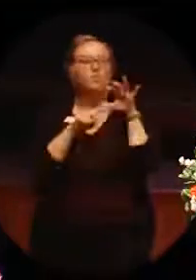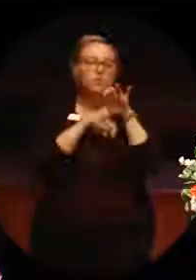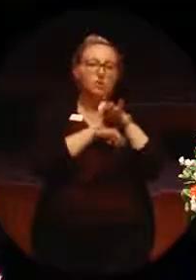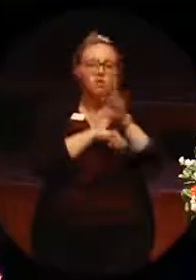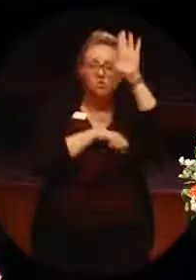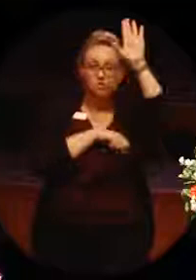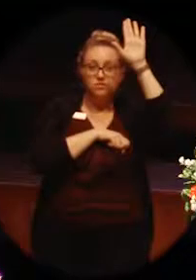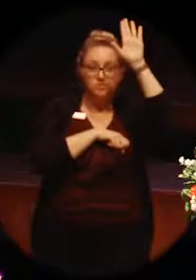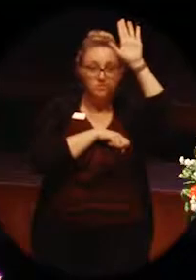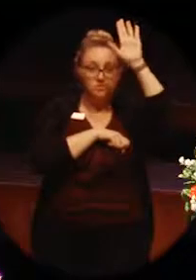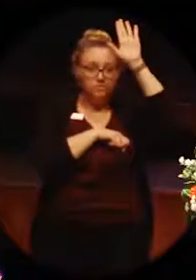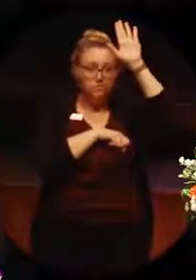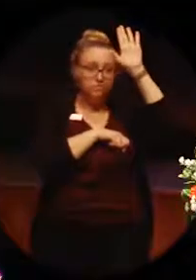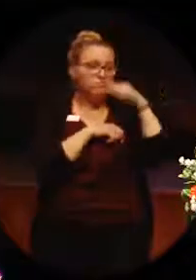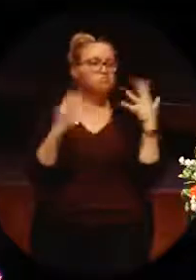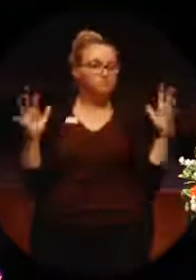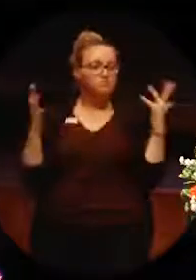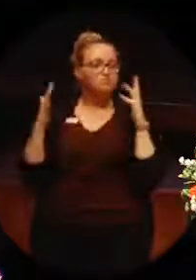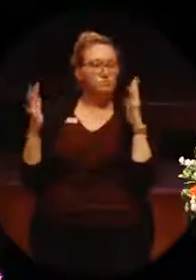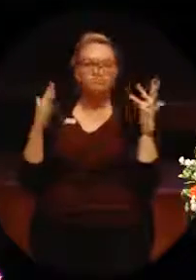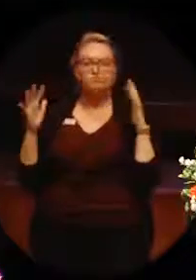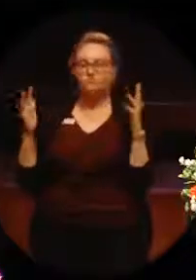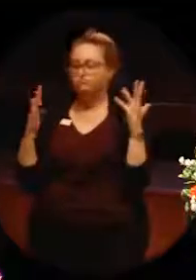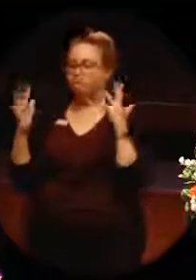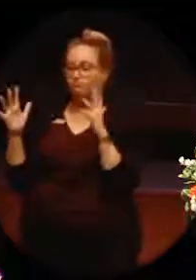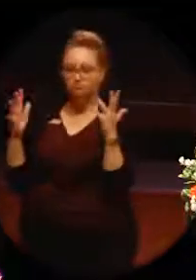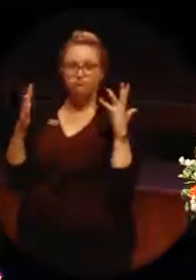Forces? Special Forces. All of the Special Forces are the same.